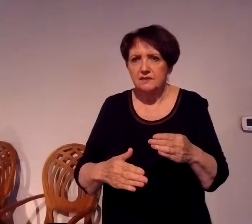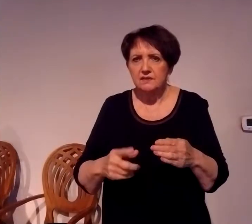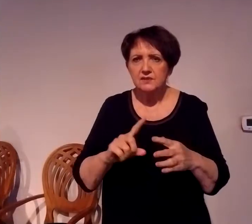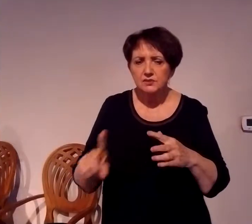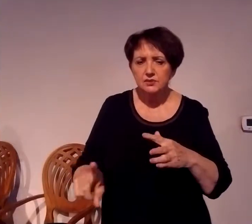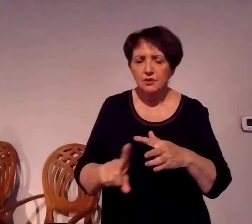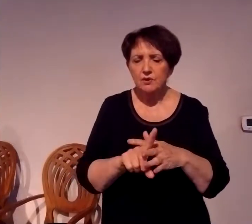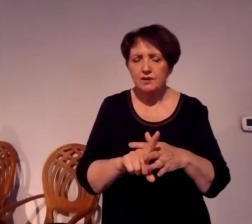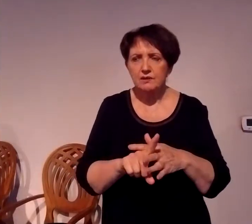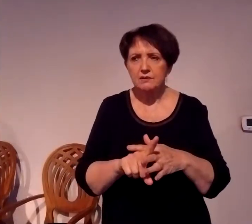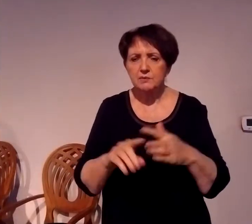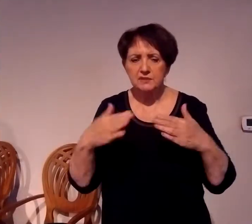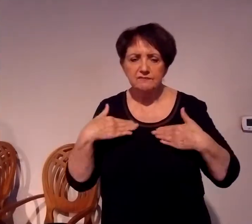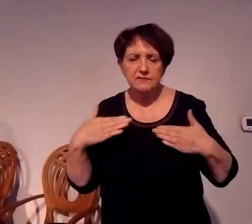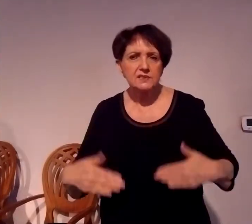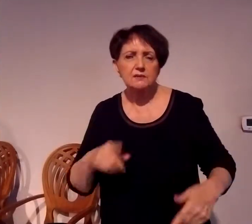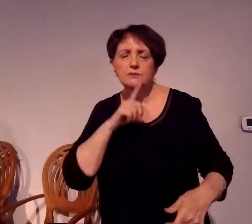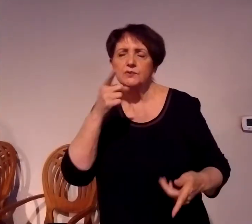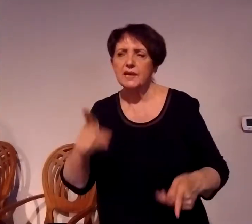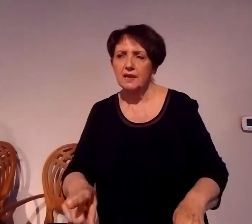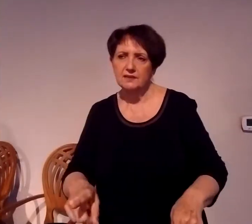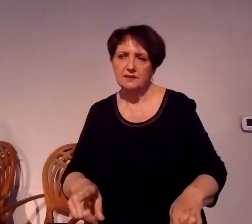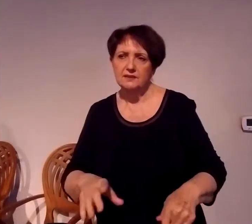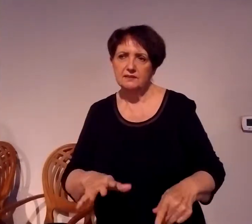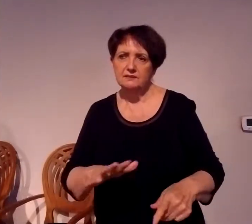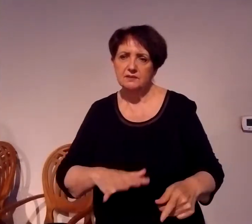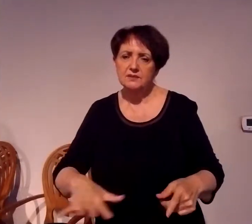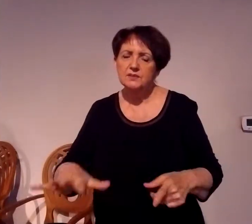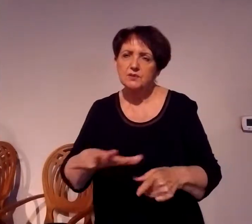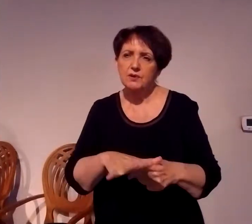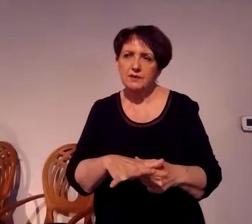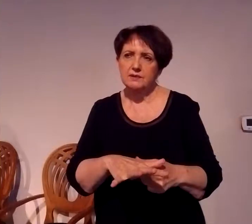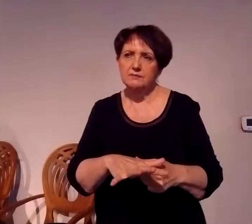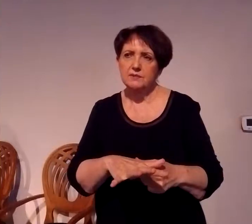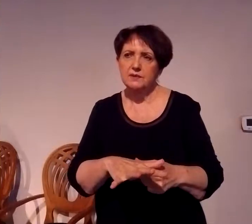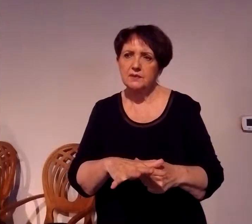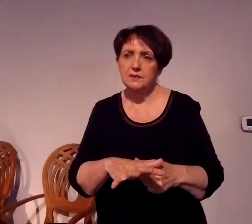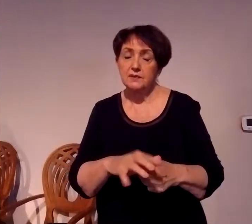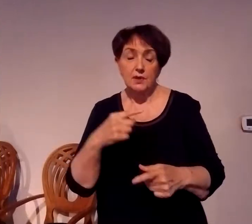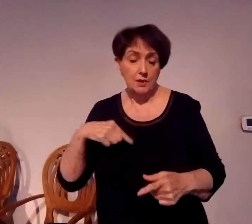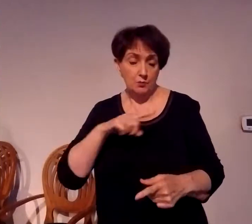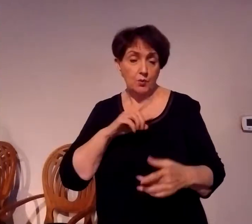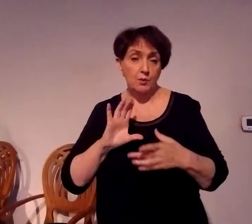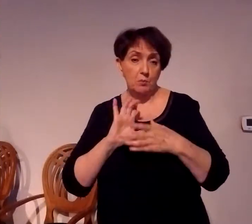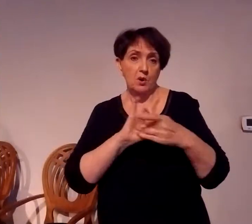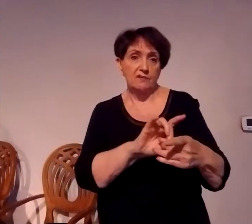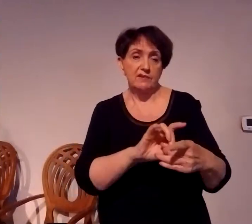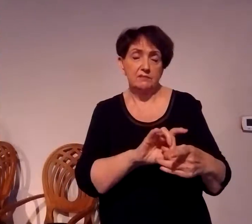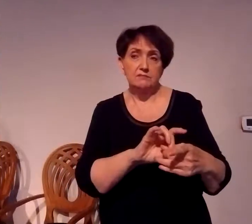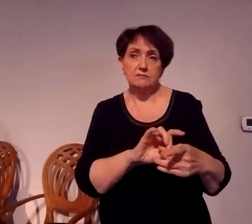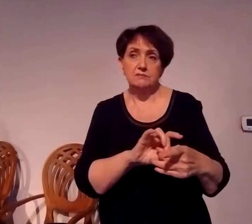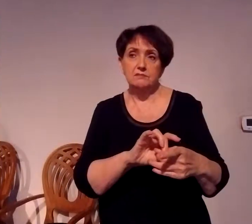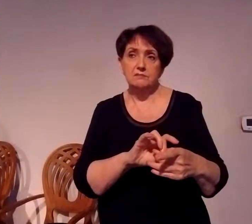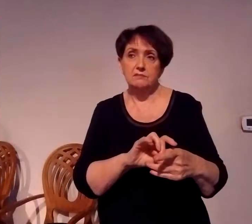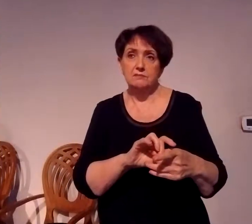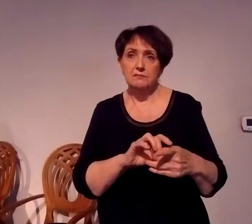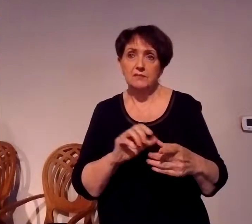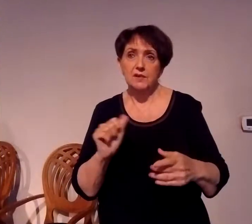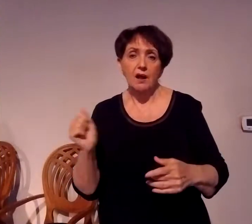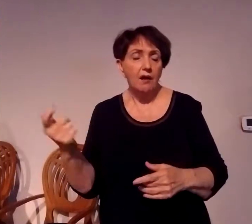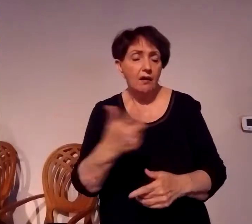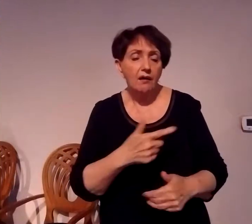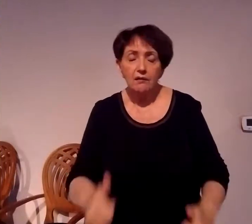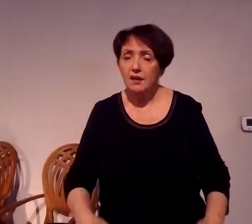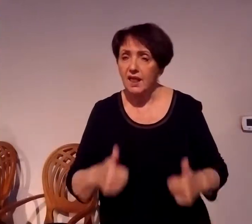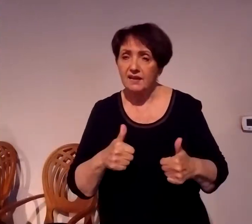in physical reality, and we're a part of that. All beings everywhere, all